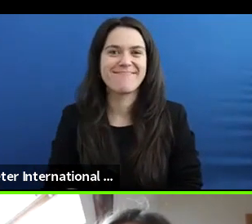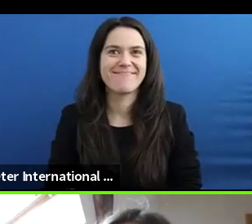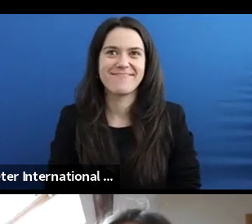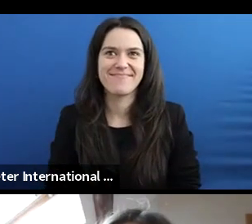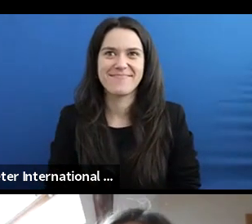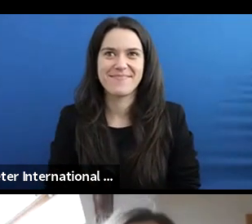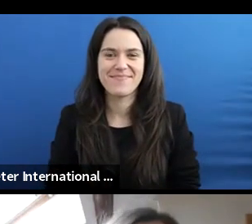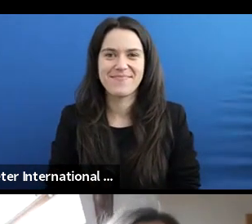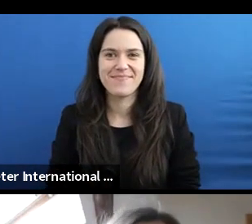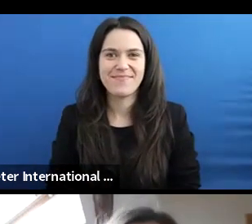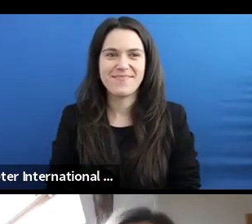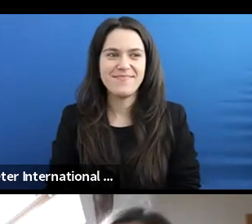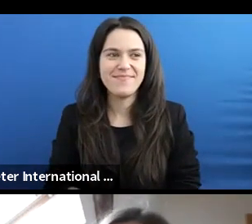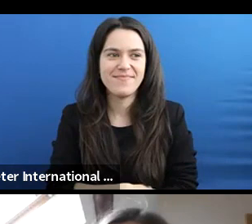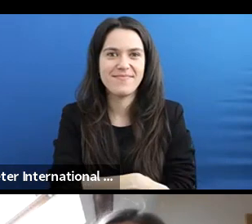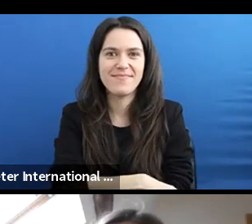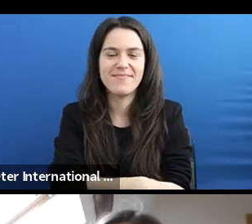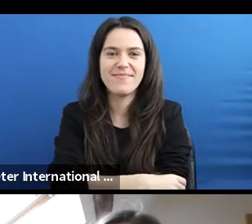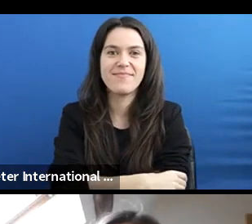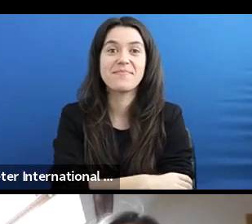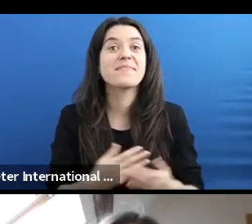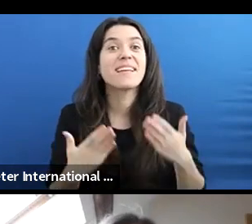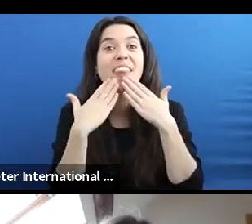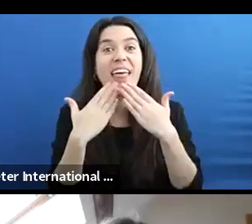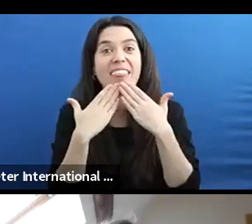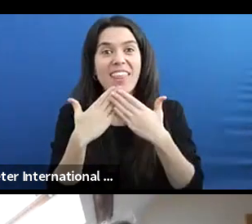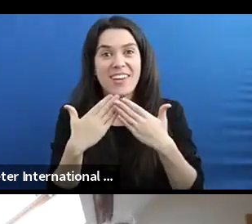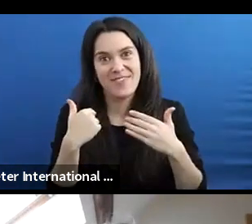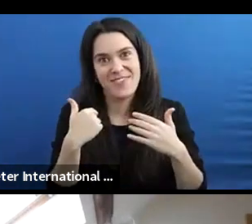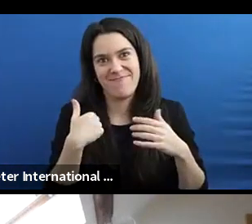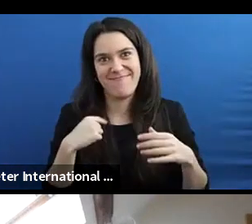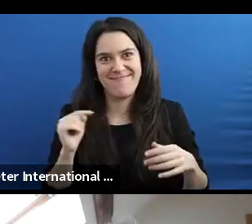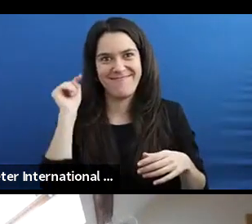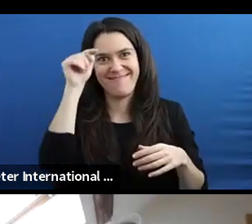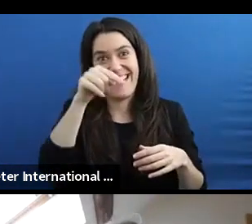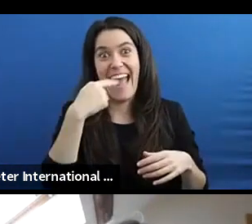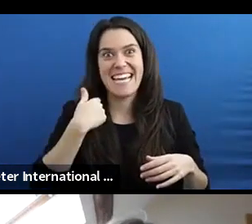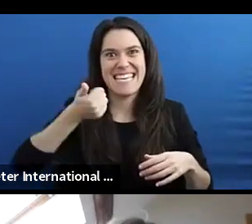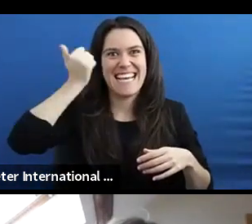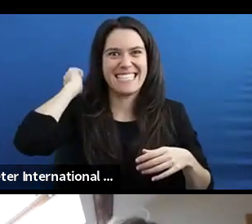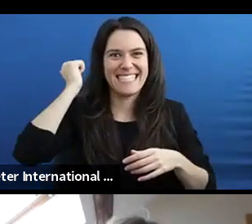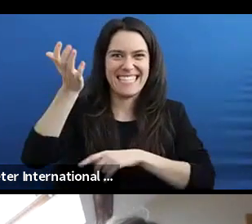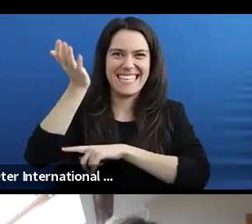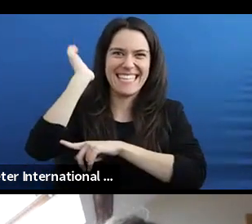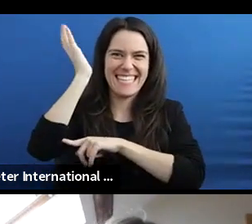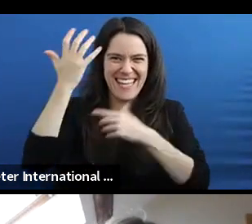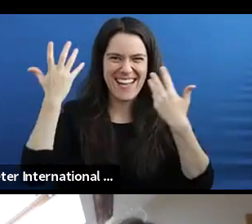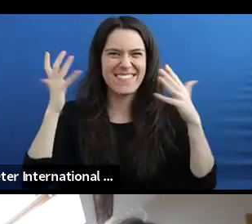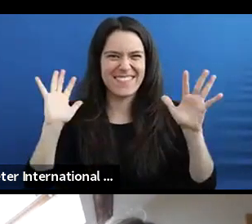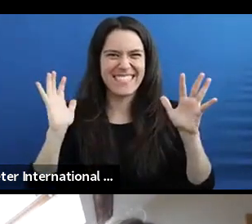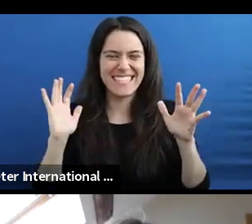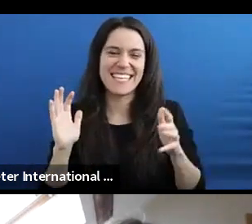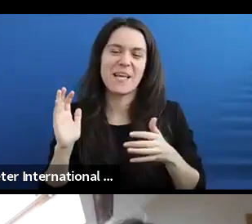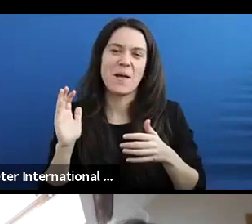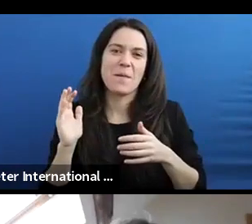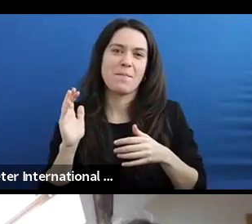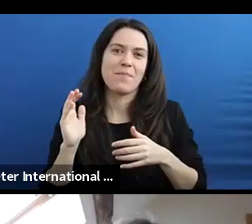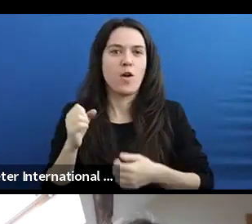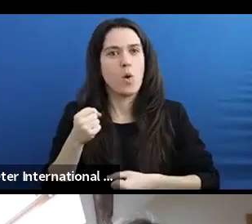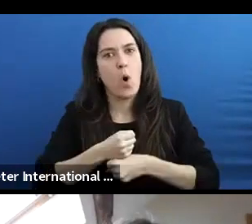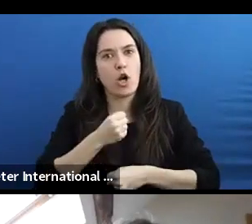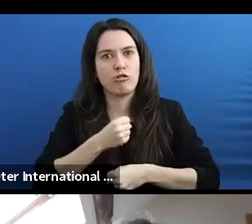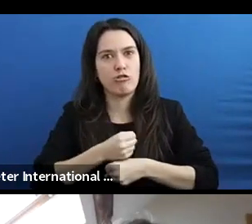Thank you very much. Thank you very much for inviting me today again after I spoke yesterday concerning the workers' rights, which is also